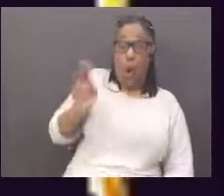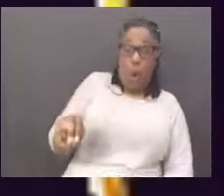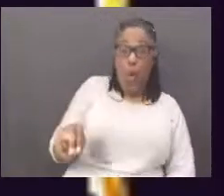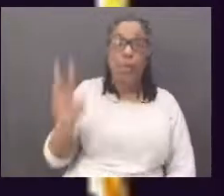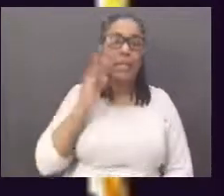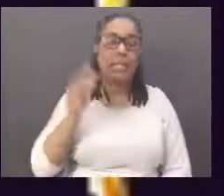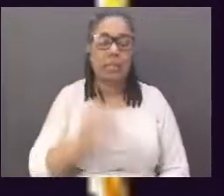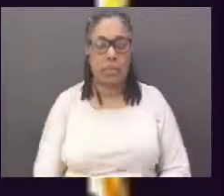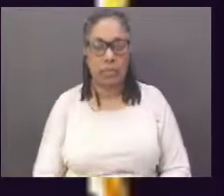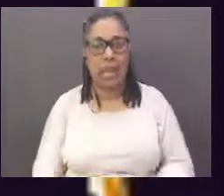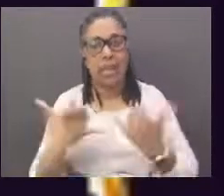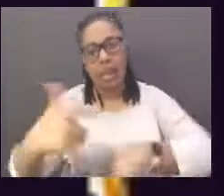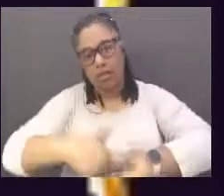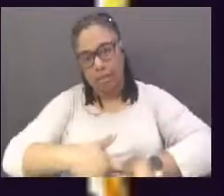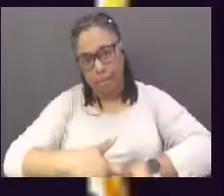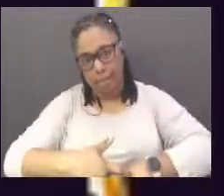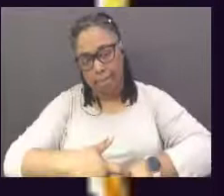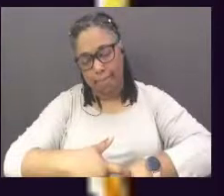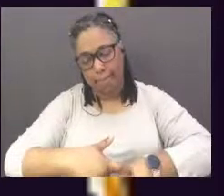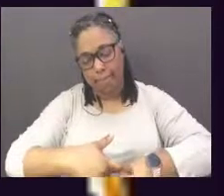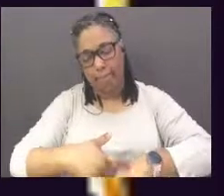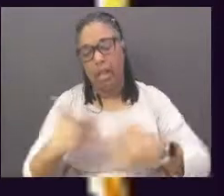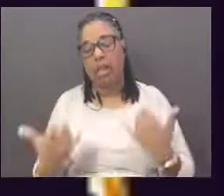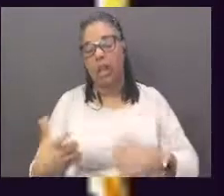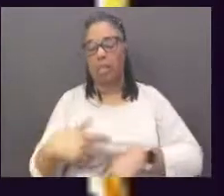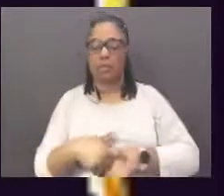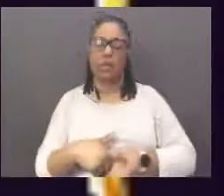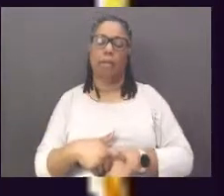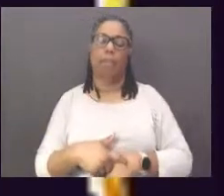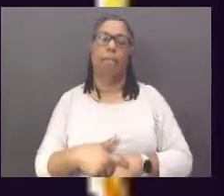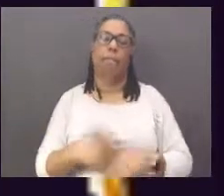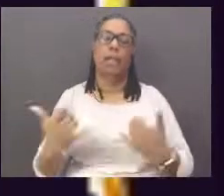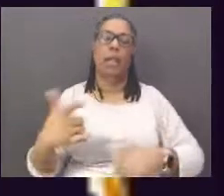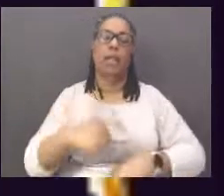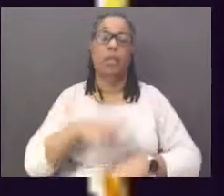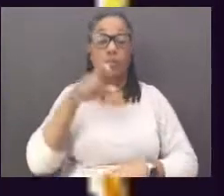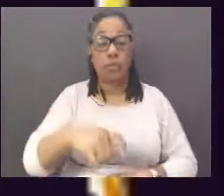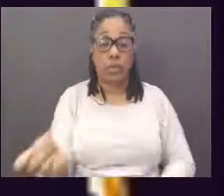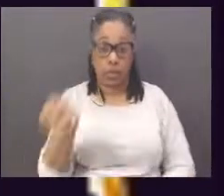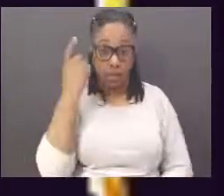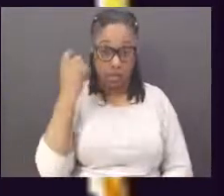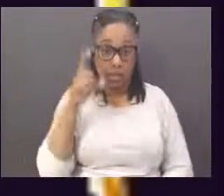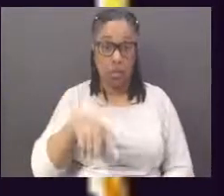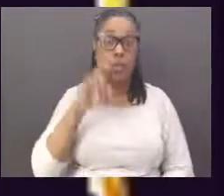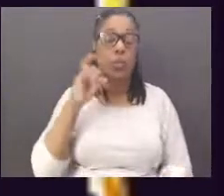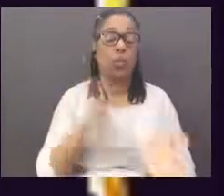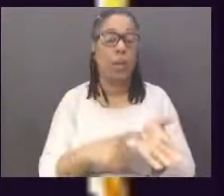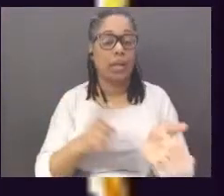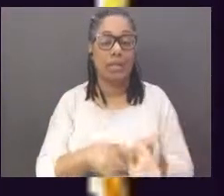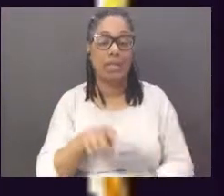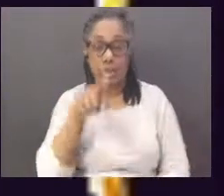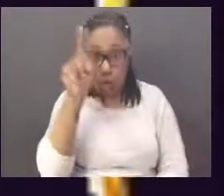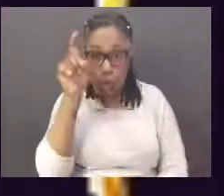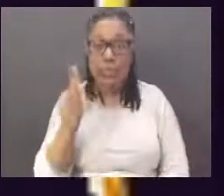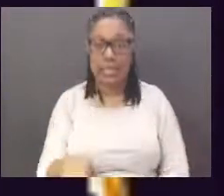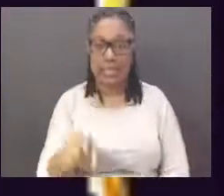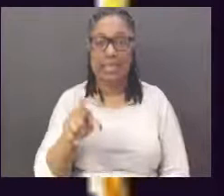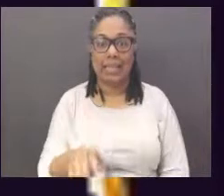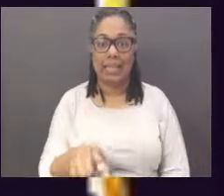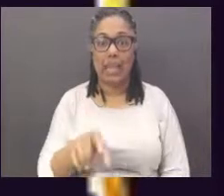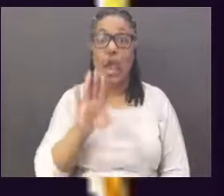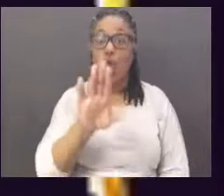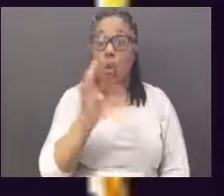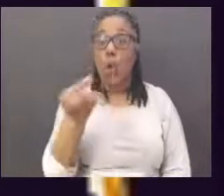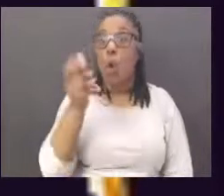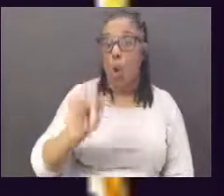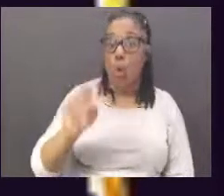come, and now is, when we need to realize the need for our own experience